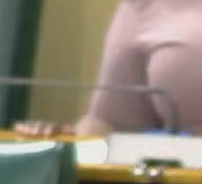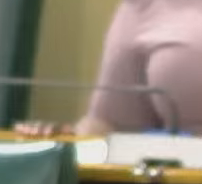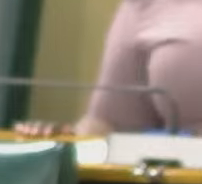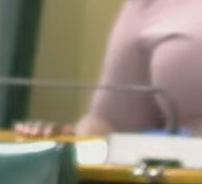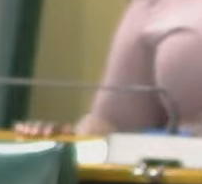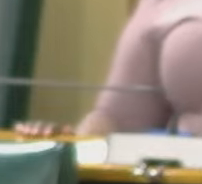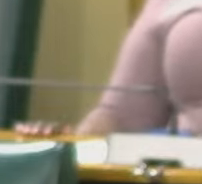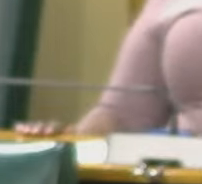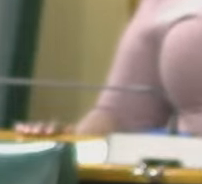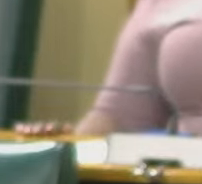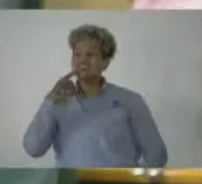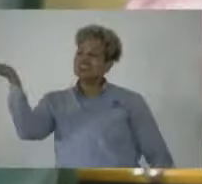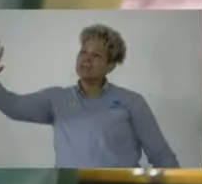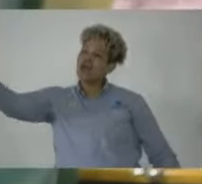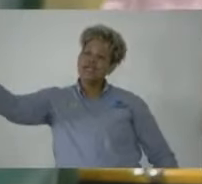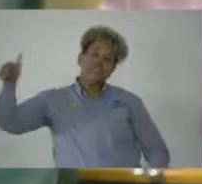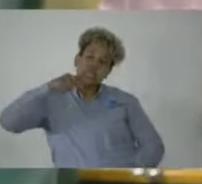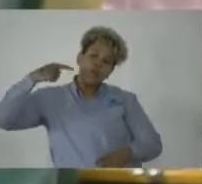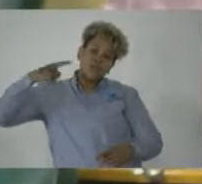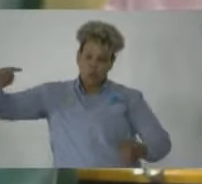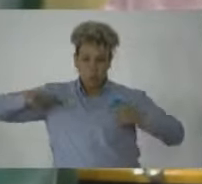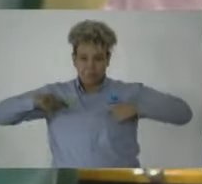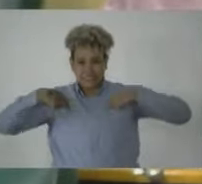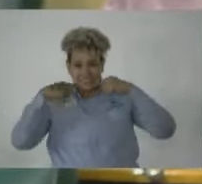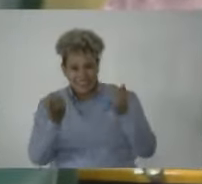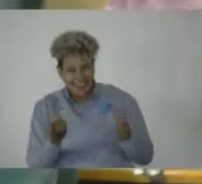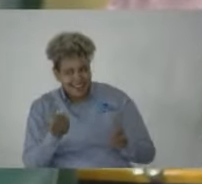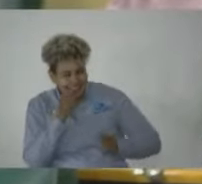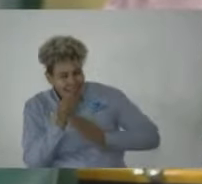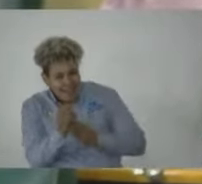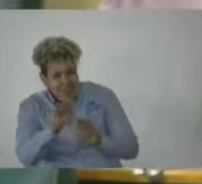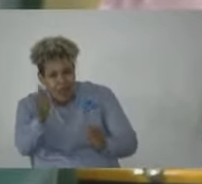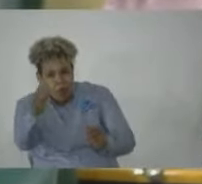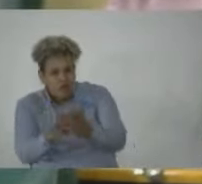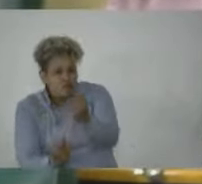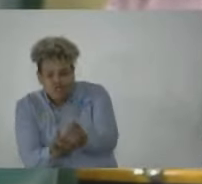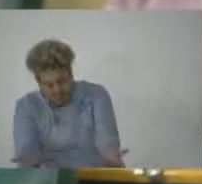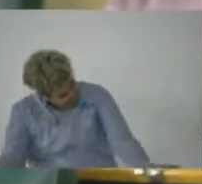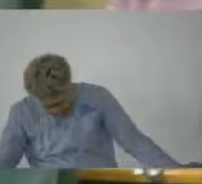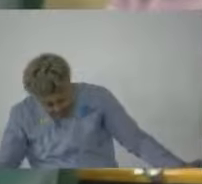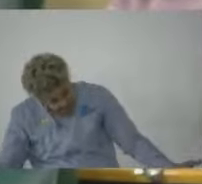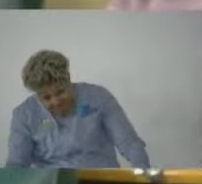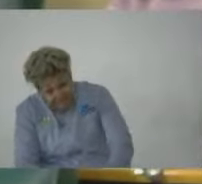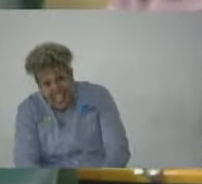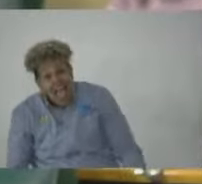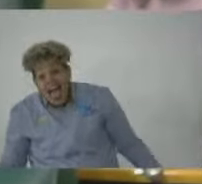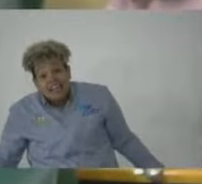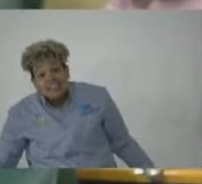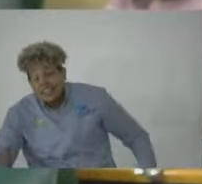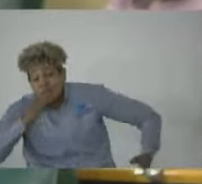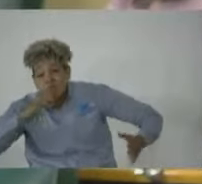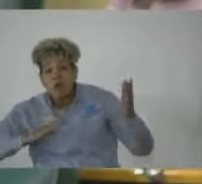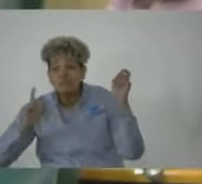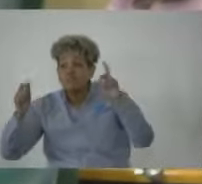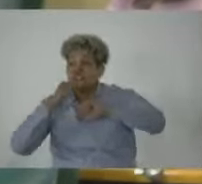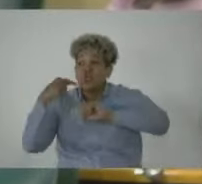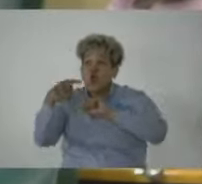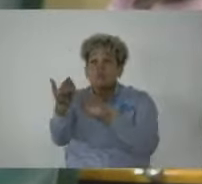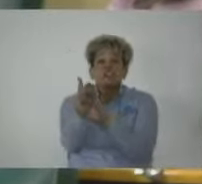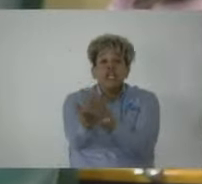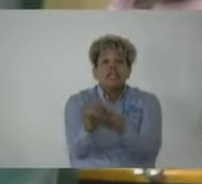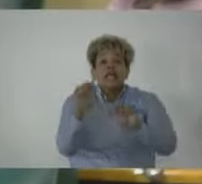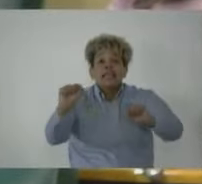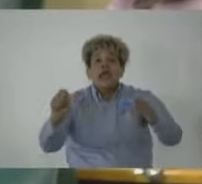That is not leadership, Madam Speaker, that anyone can trust. Madam Speaker, the opposition leader